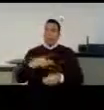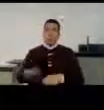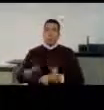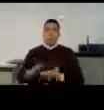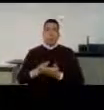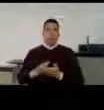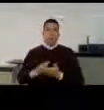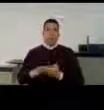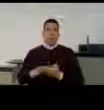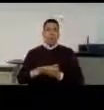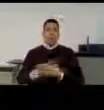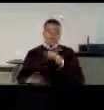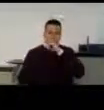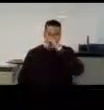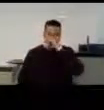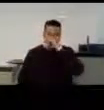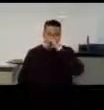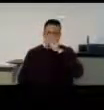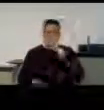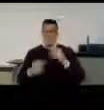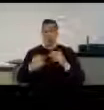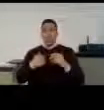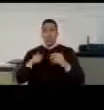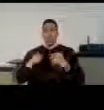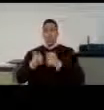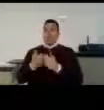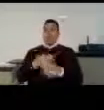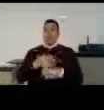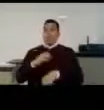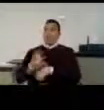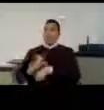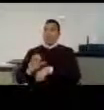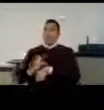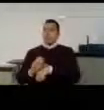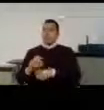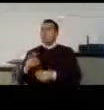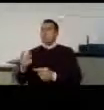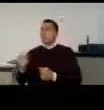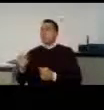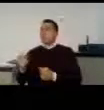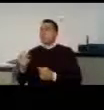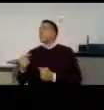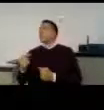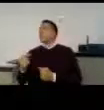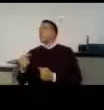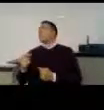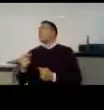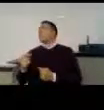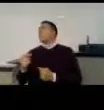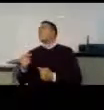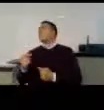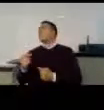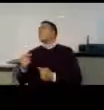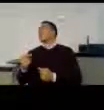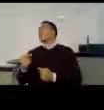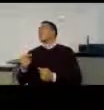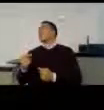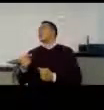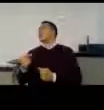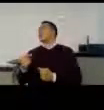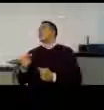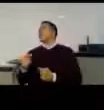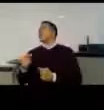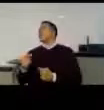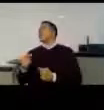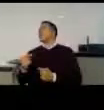I think, I have challenged my church to have groups, and we have taught mothers how to